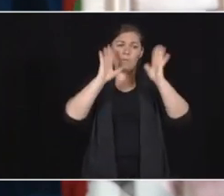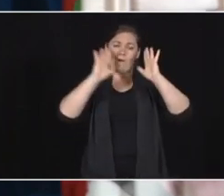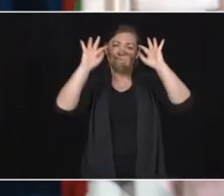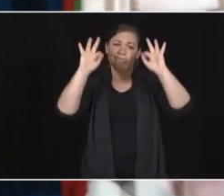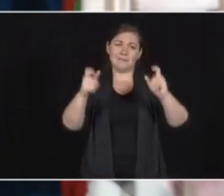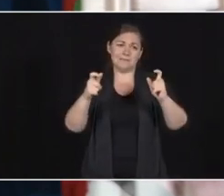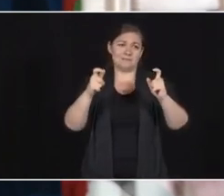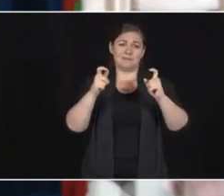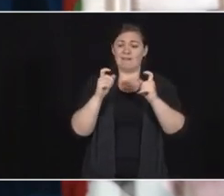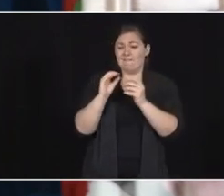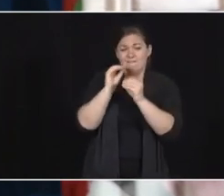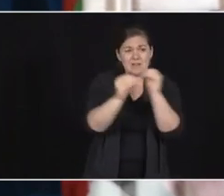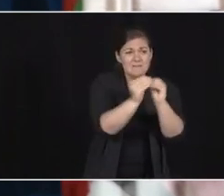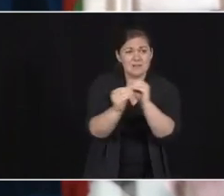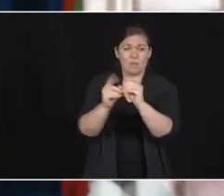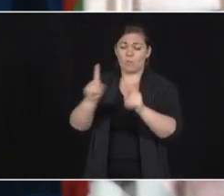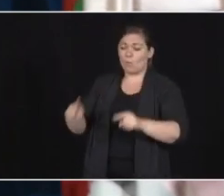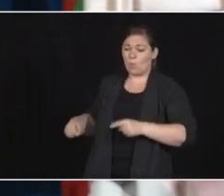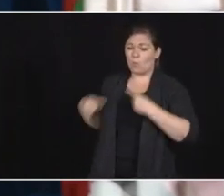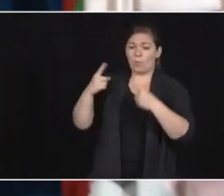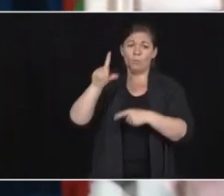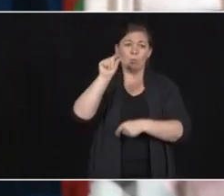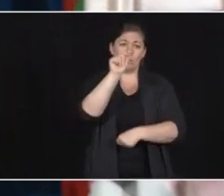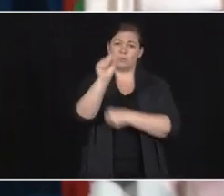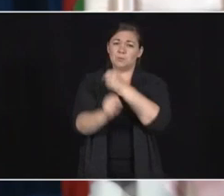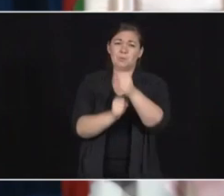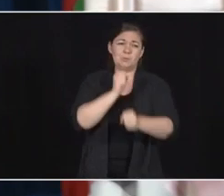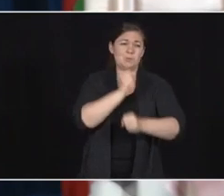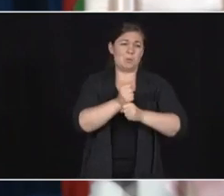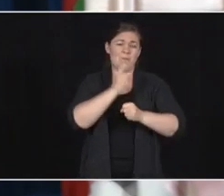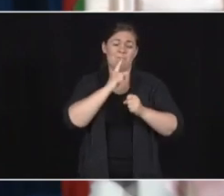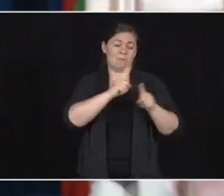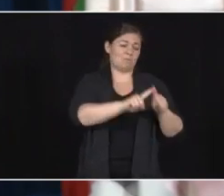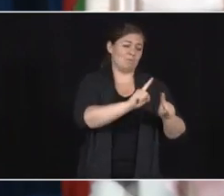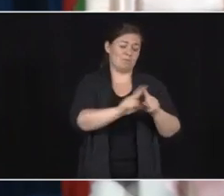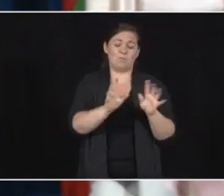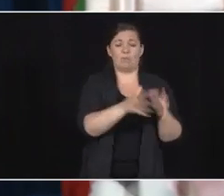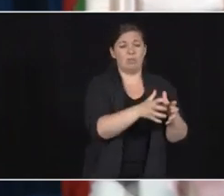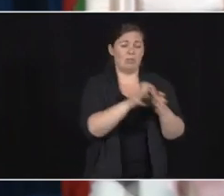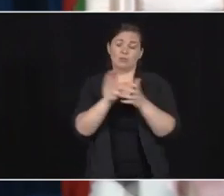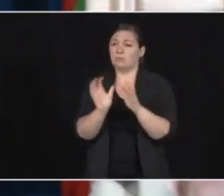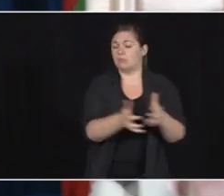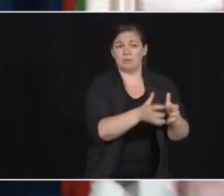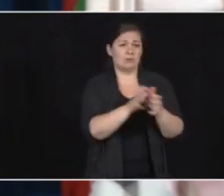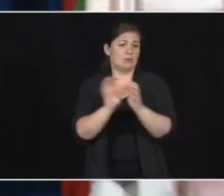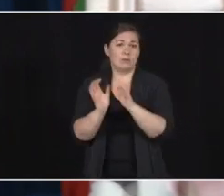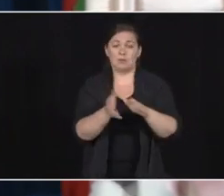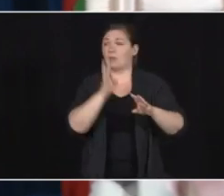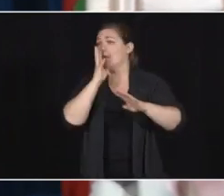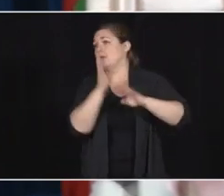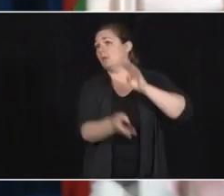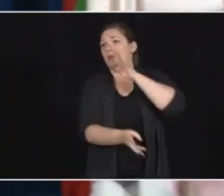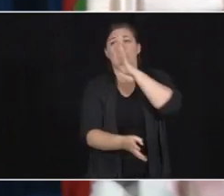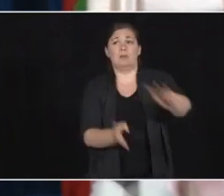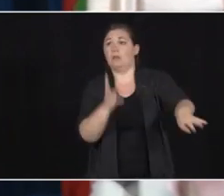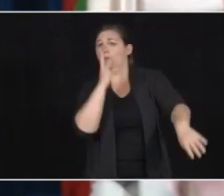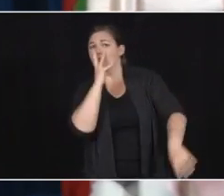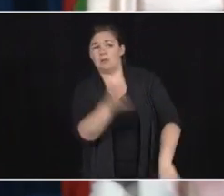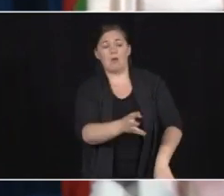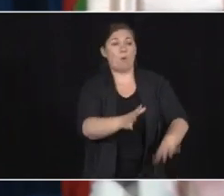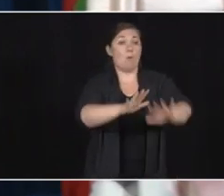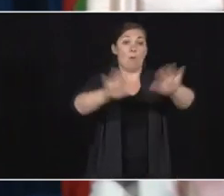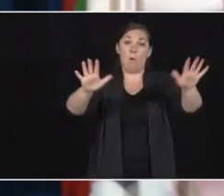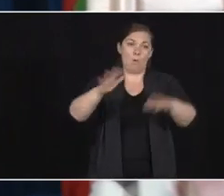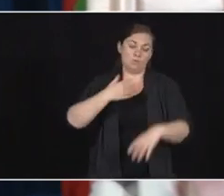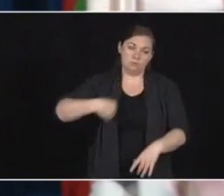neglect from all different parties, by the way, of decades of neglect, we're going to fix the problem. And we need